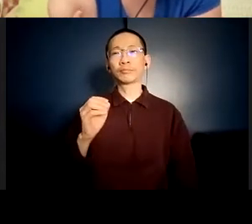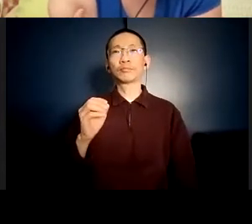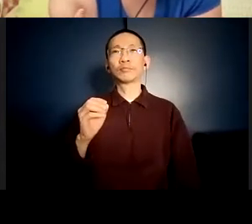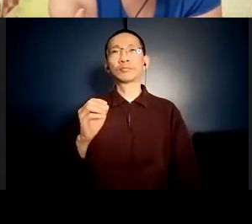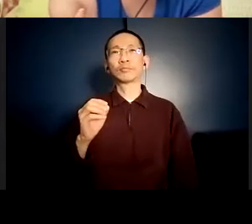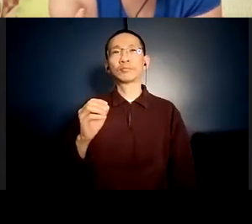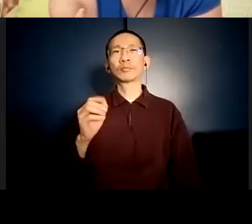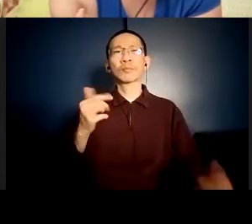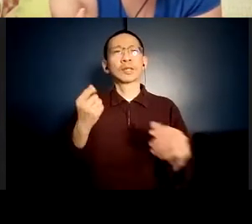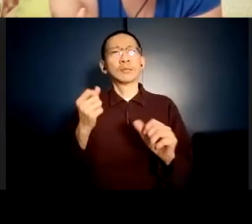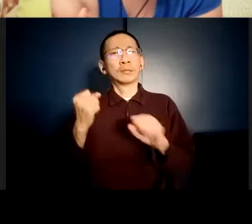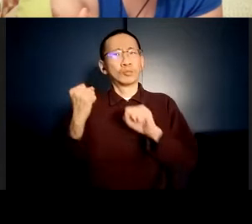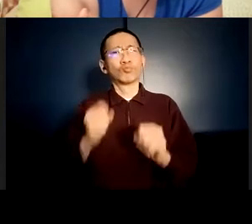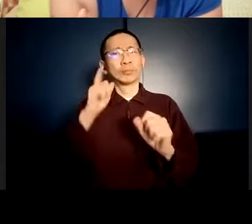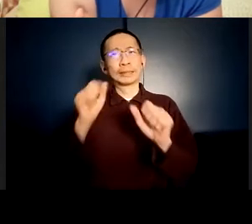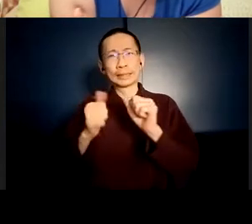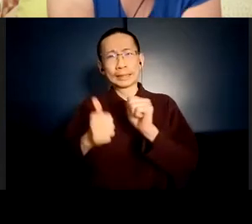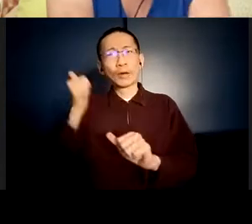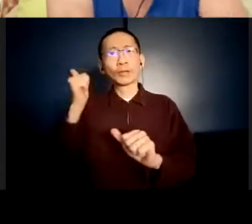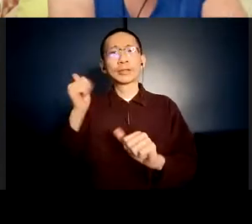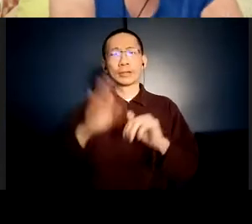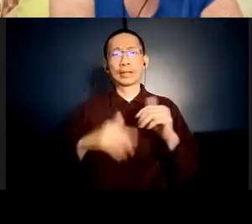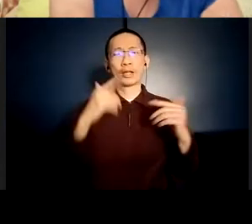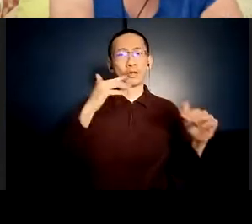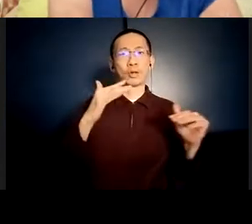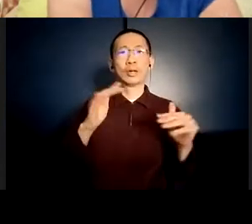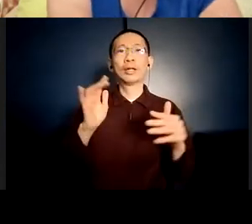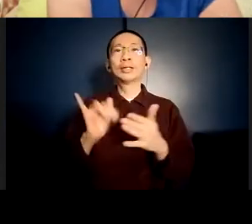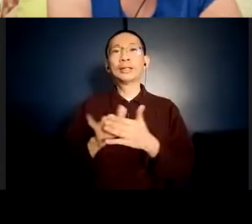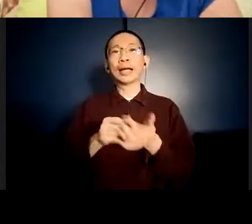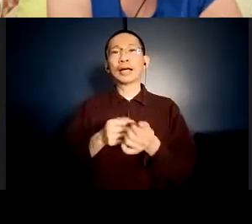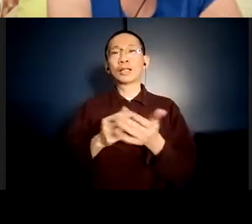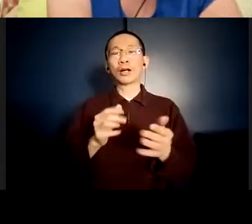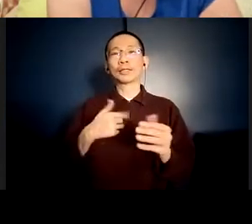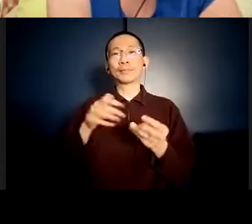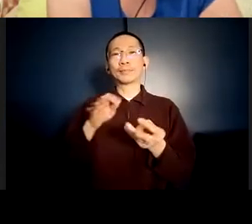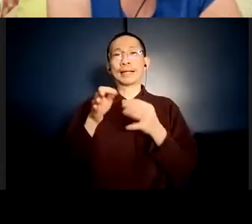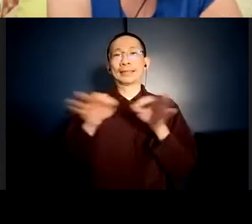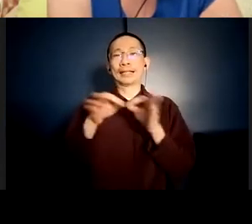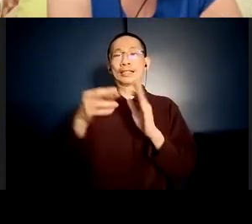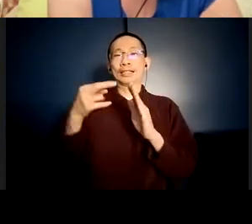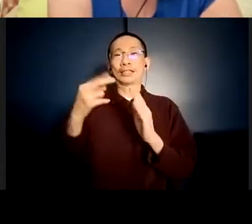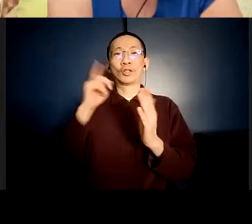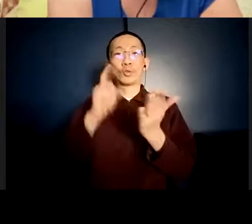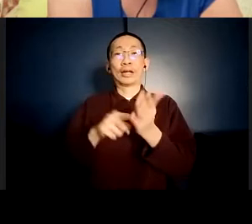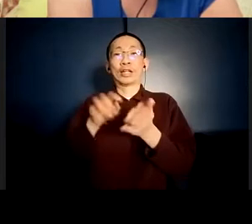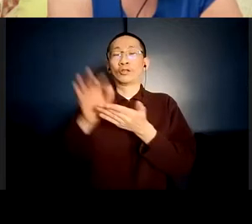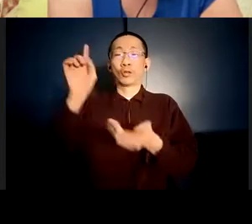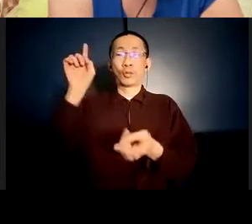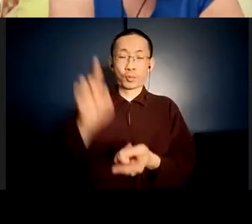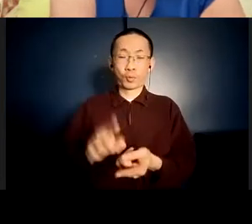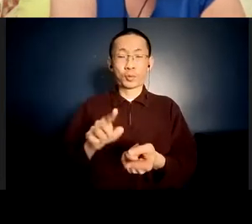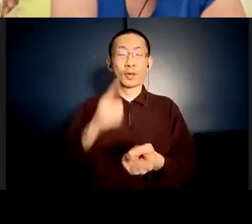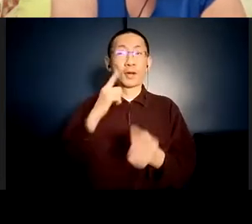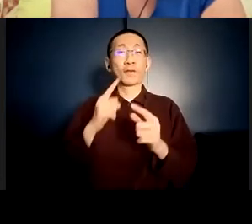bit louder than the noise, that knocked my sentence recognition score down for my left cochlear implant